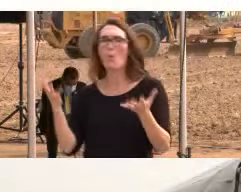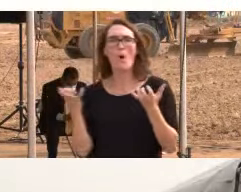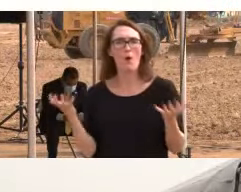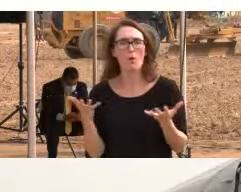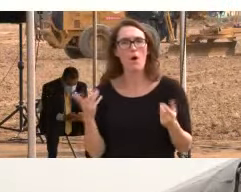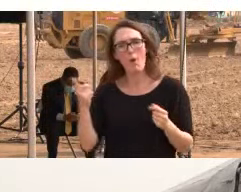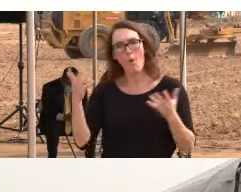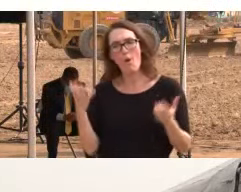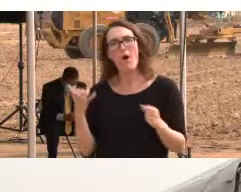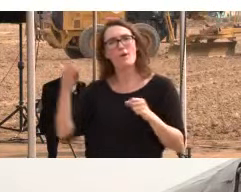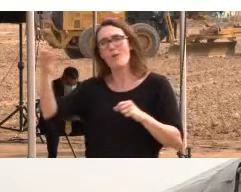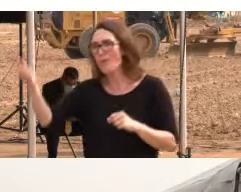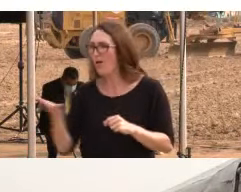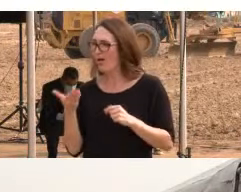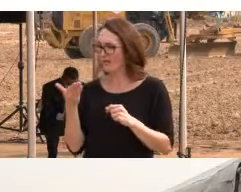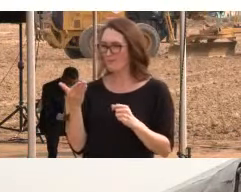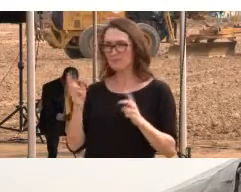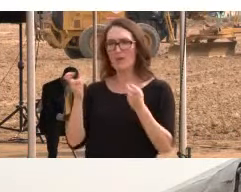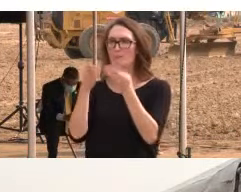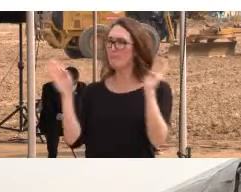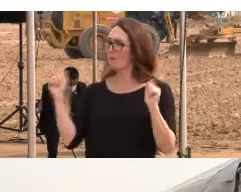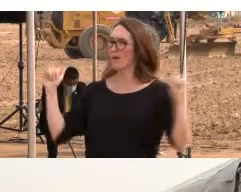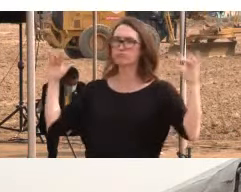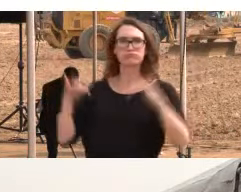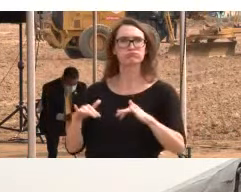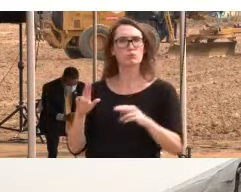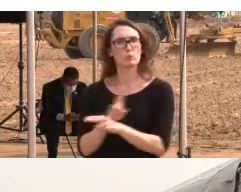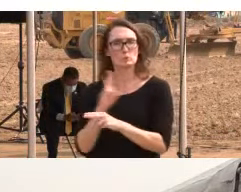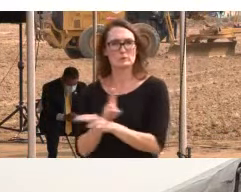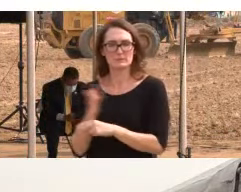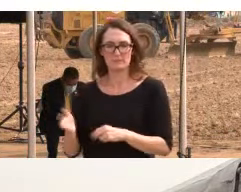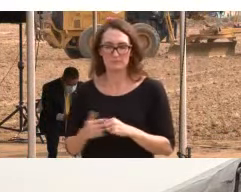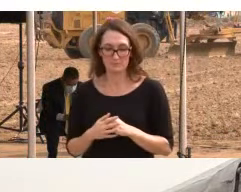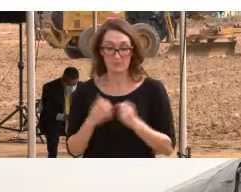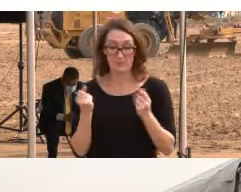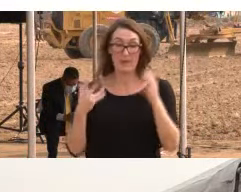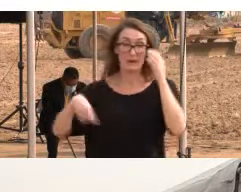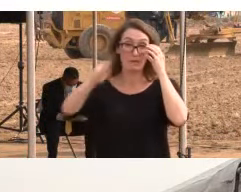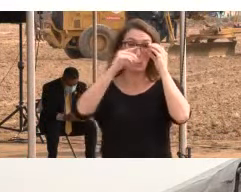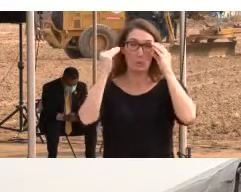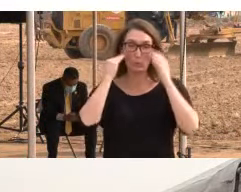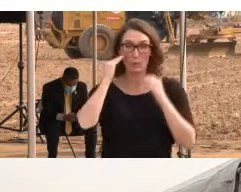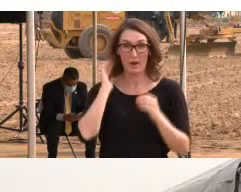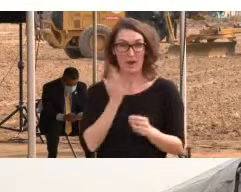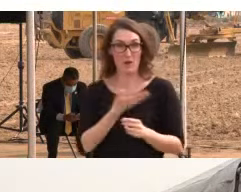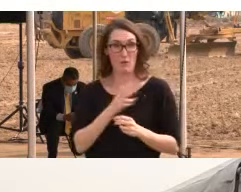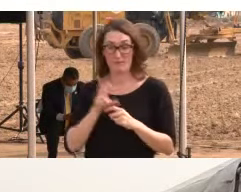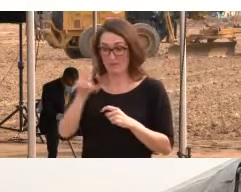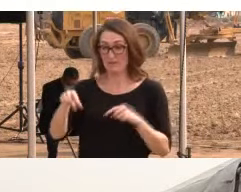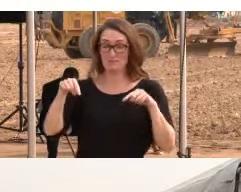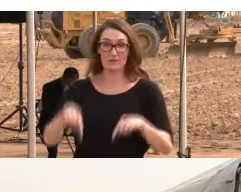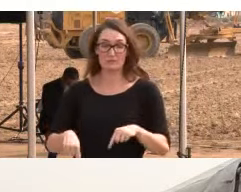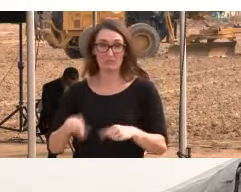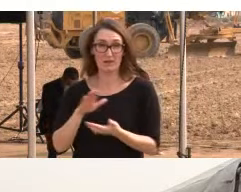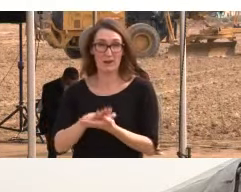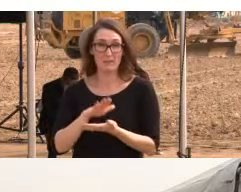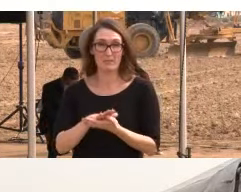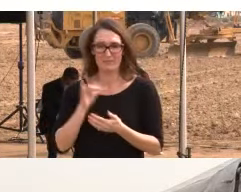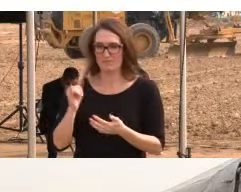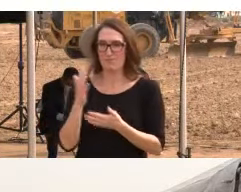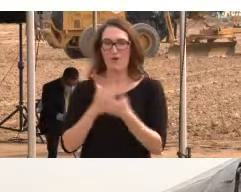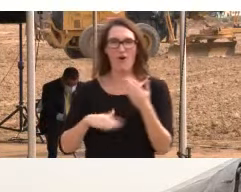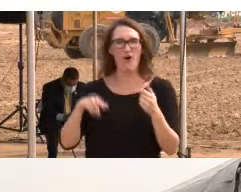welcoming public space in Southwest Fresno. As many of you know, our investment in this campus is part of